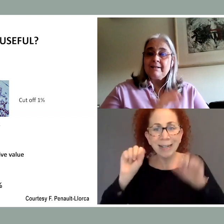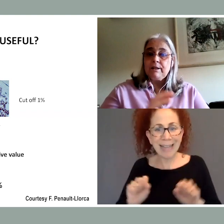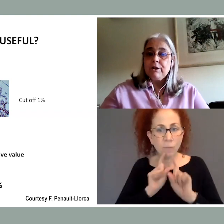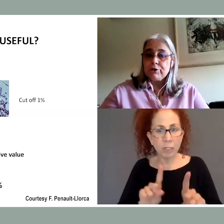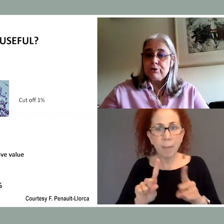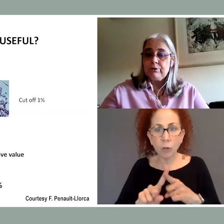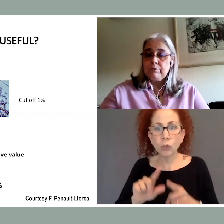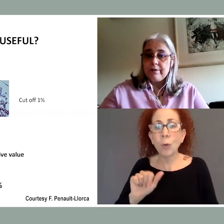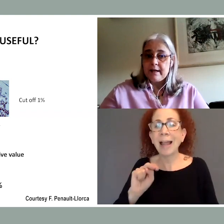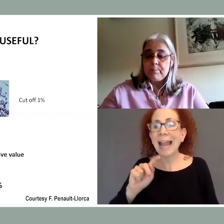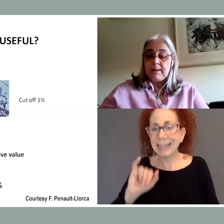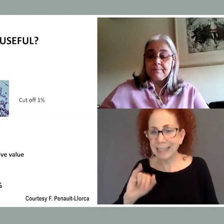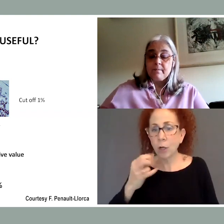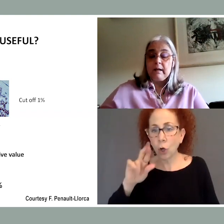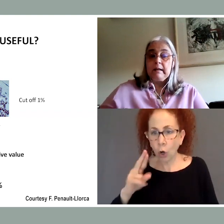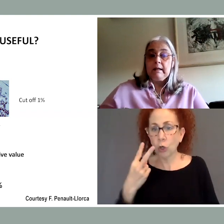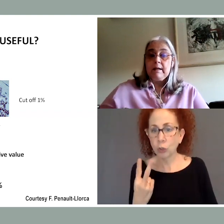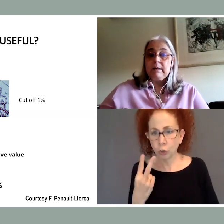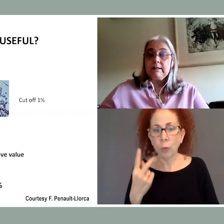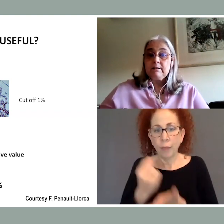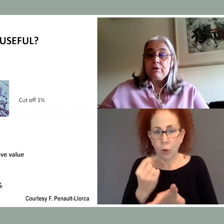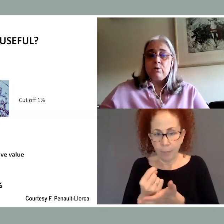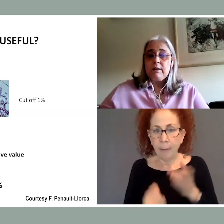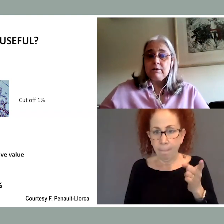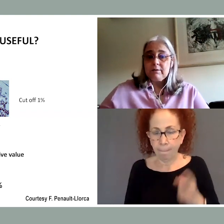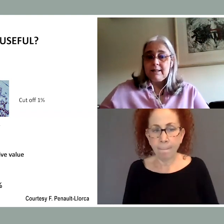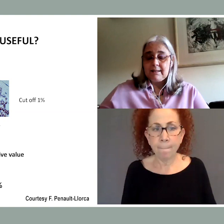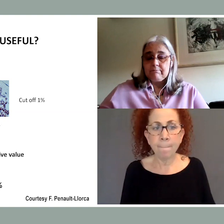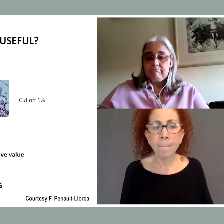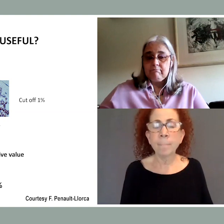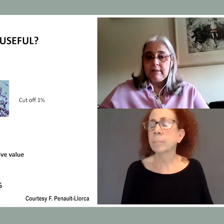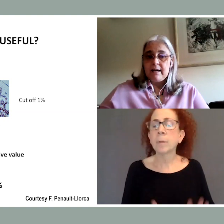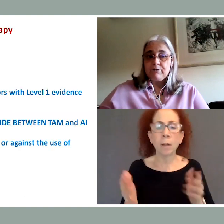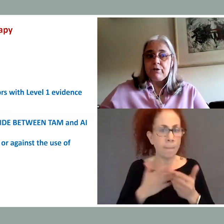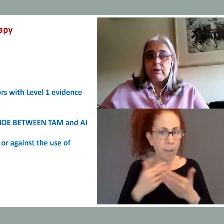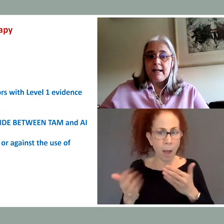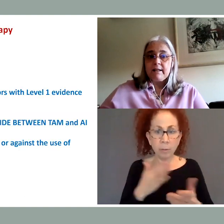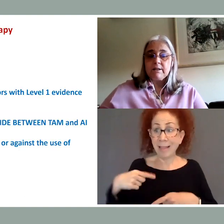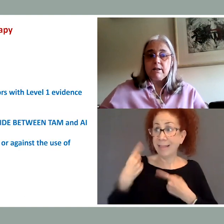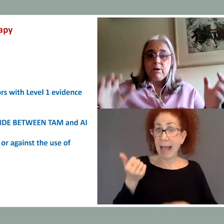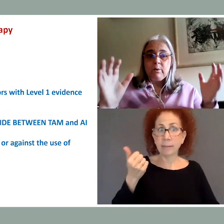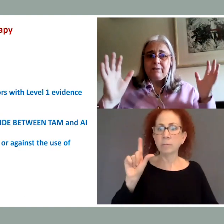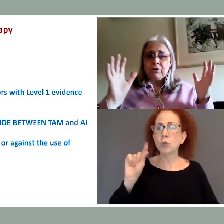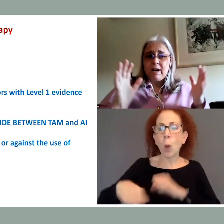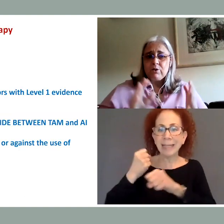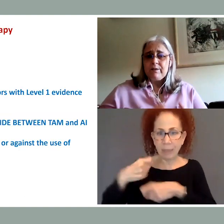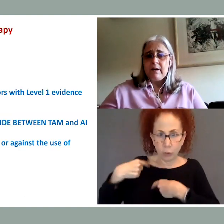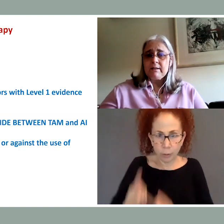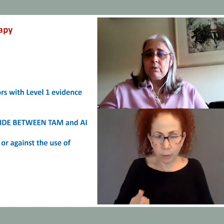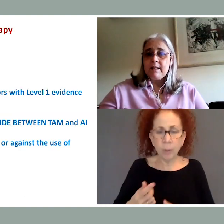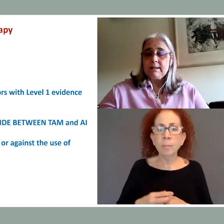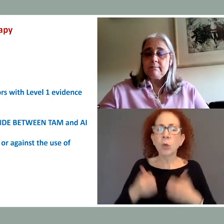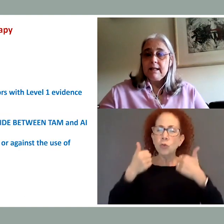to anti-HER2 therapy. But throughout these last few decades, we have tried